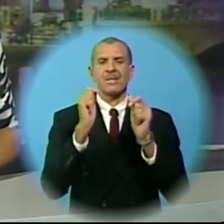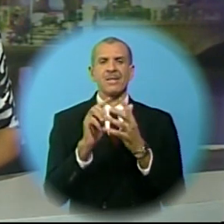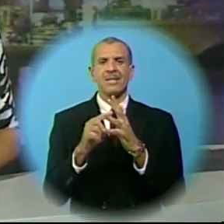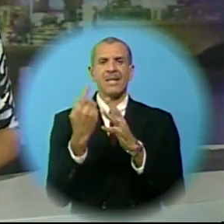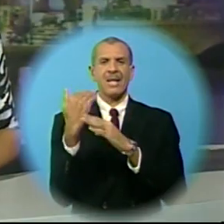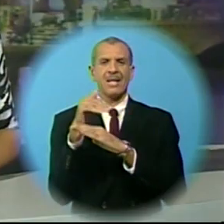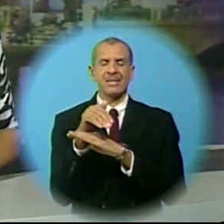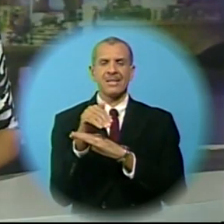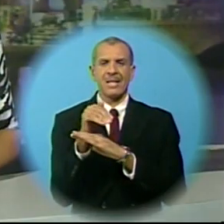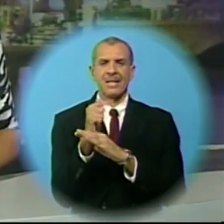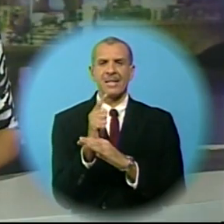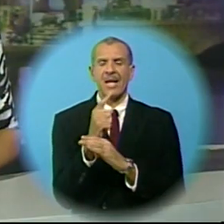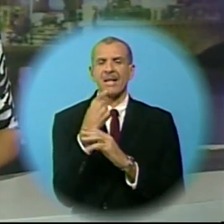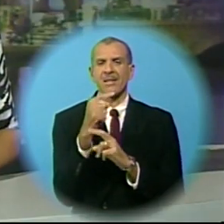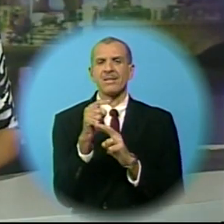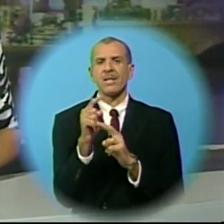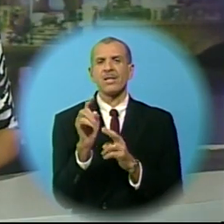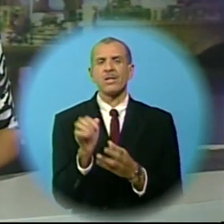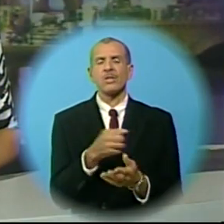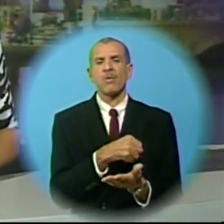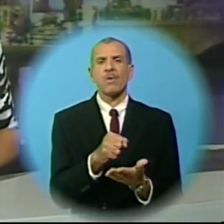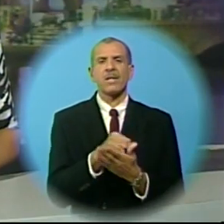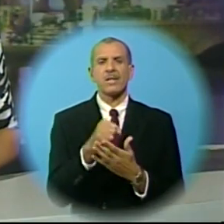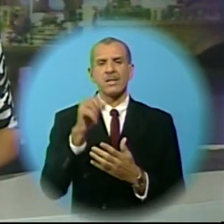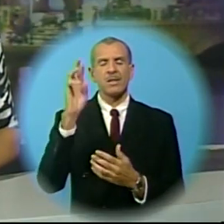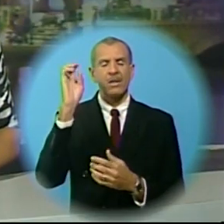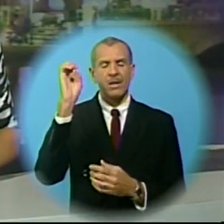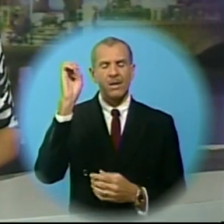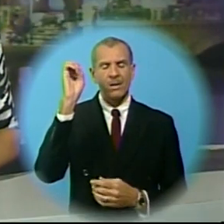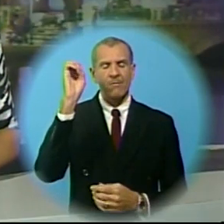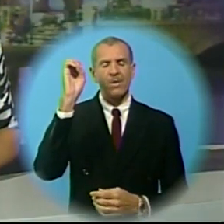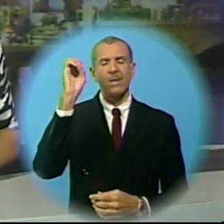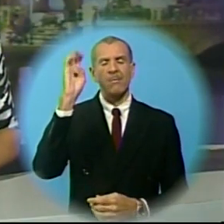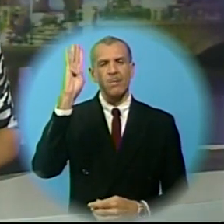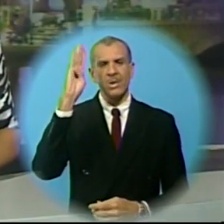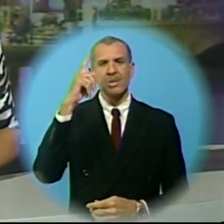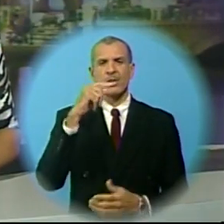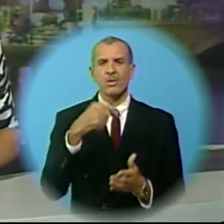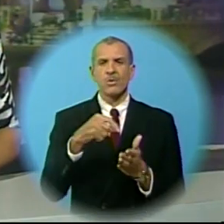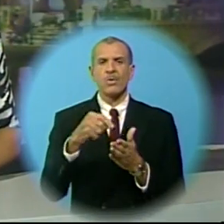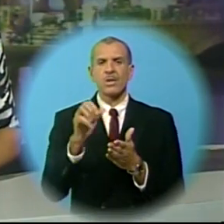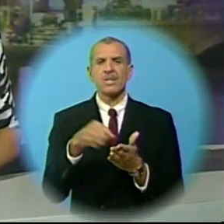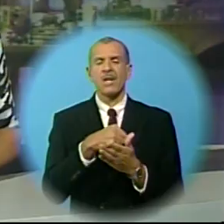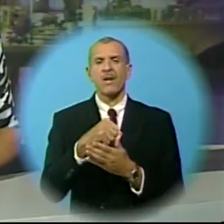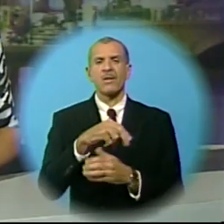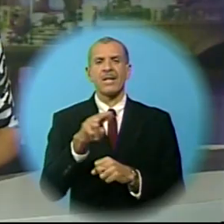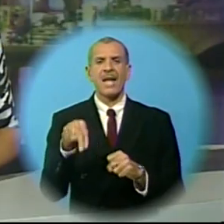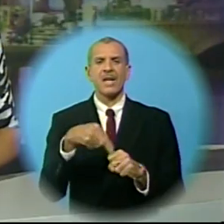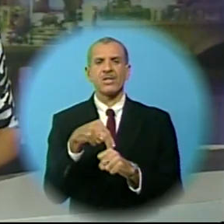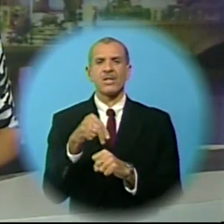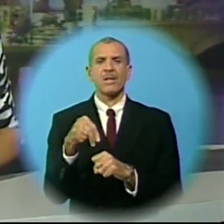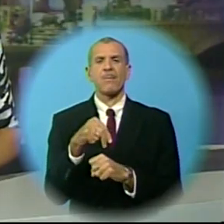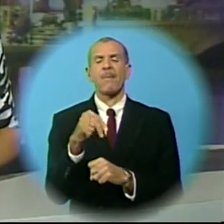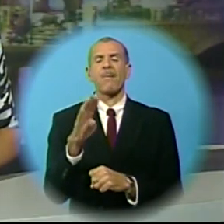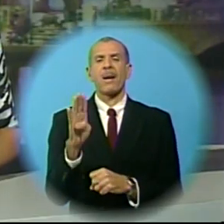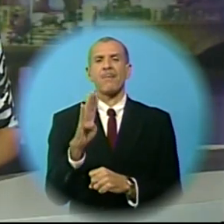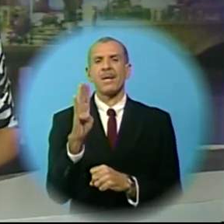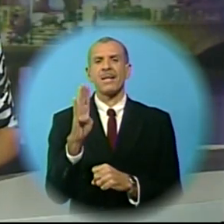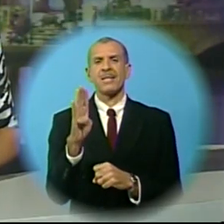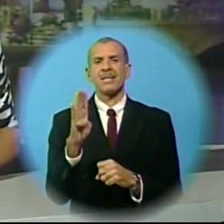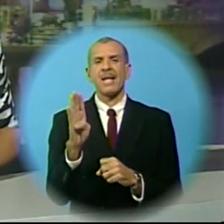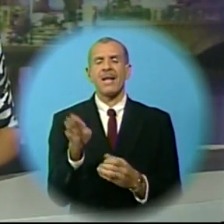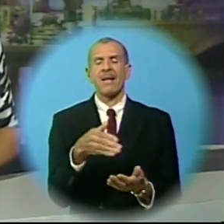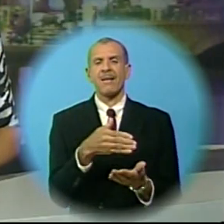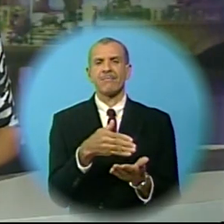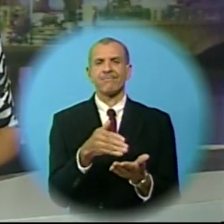Club. Performers paid tribute to songwriter Irvin Burgee, who penned the national anthem of Barbados. The 1688 Big Band was among the